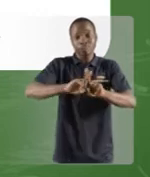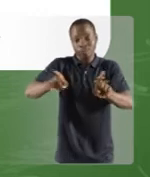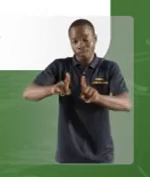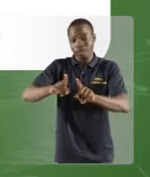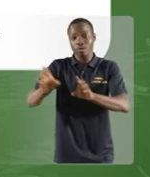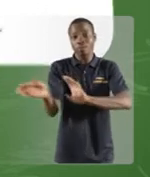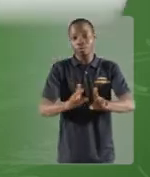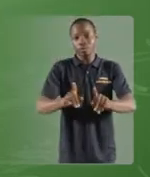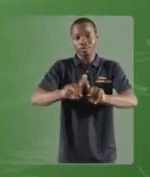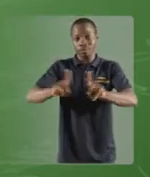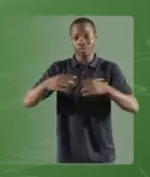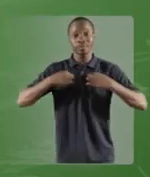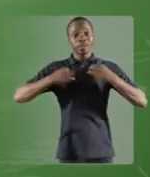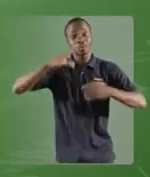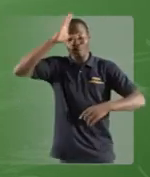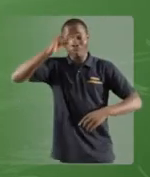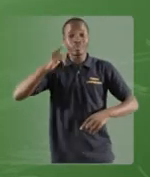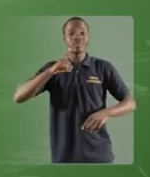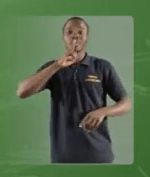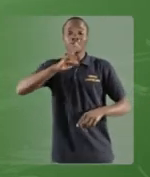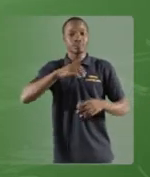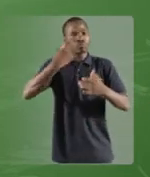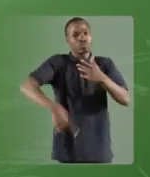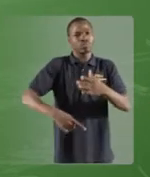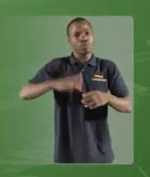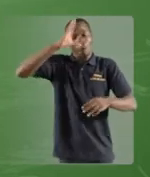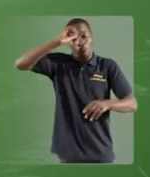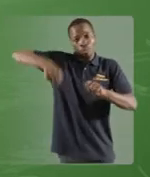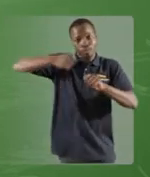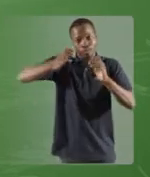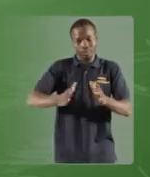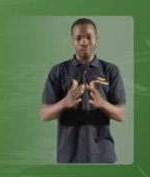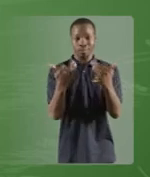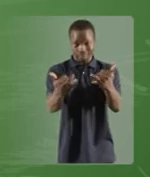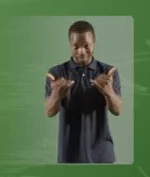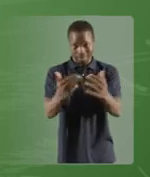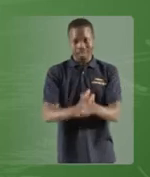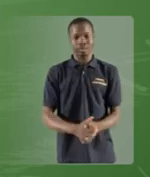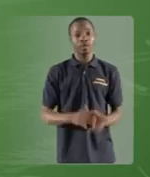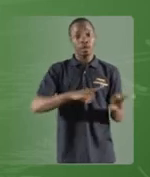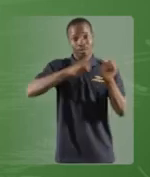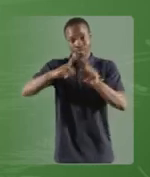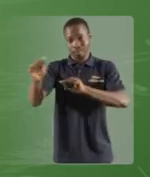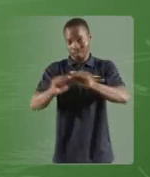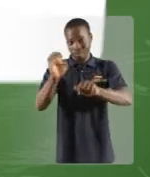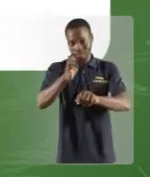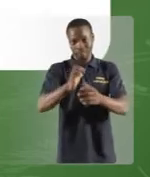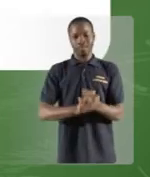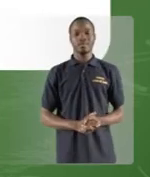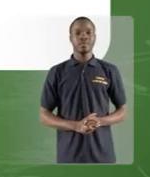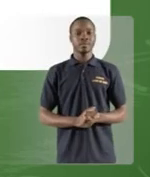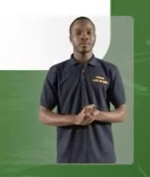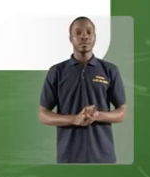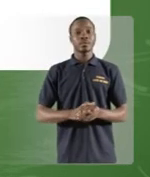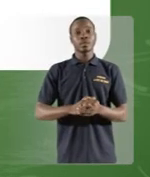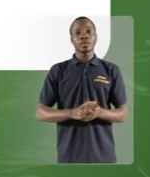right, a tailor. That's very good. Now let's have a look at the second activity in this lesson. This is our language